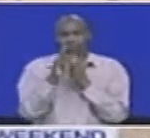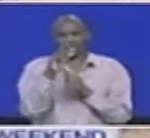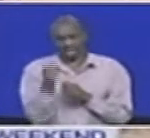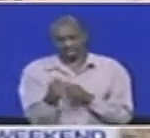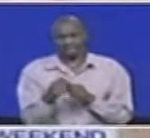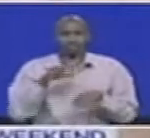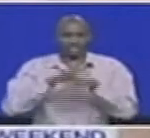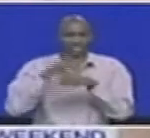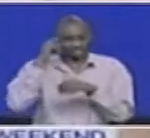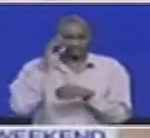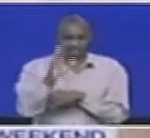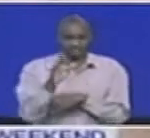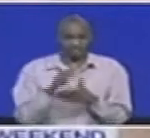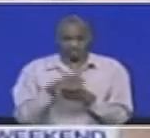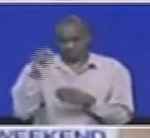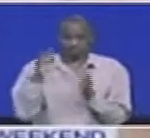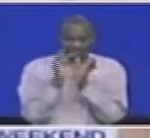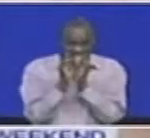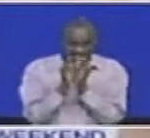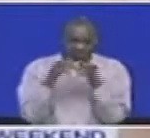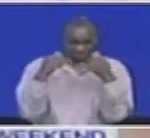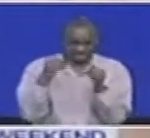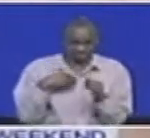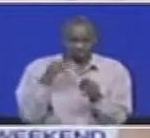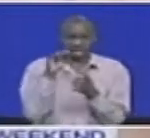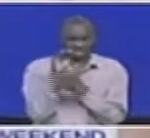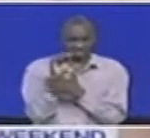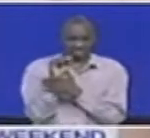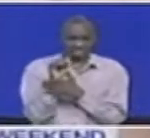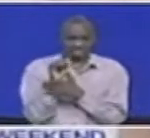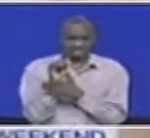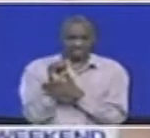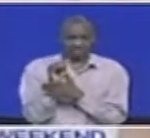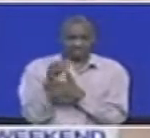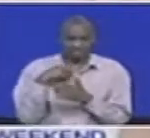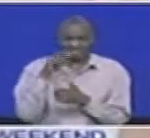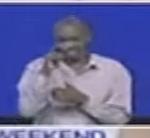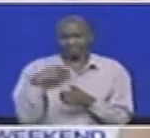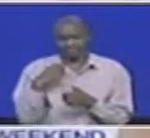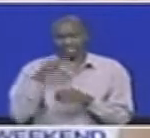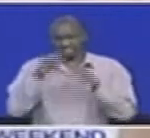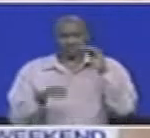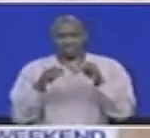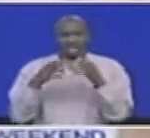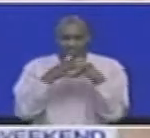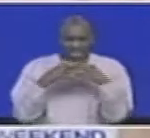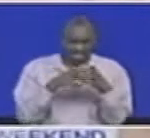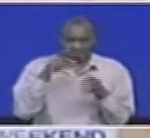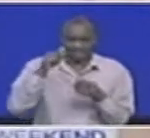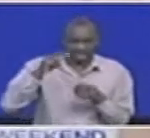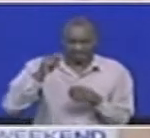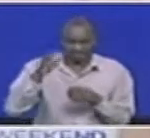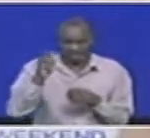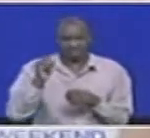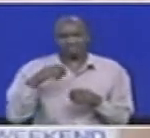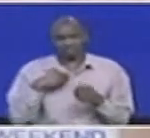dream. Tukaenda internet tukajaribu kuomba races. Nikaonelea inji za kama South America, Panama, Uruguay na